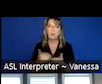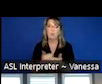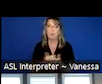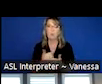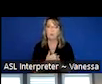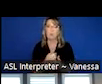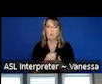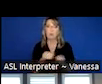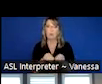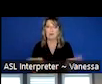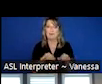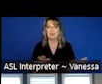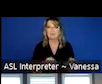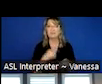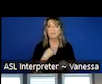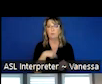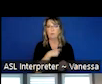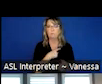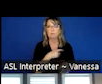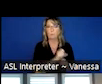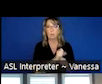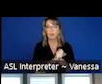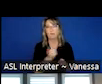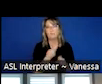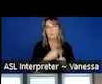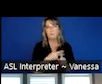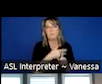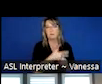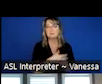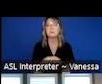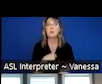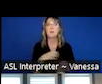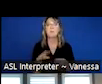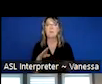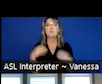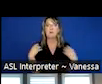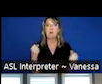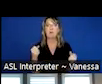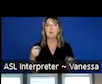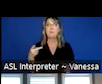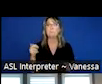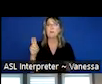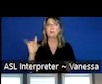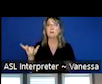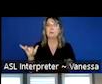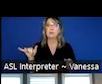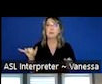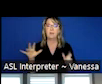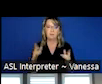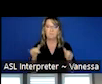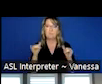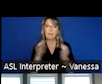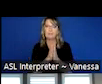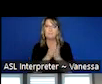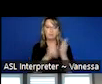initiative we've been working on for a few months. We've been developing a behavioral health parity playbook. The topic is